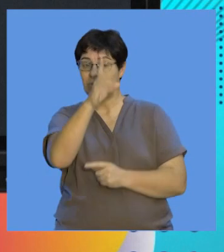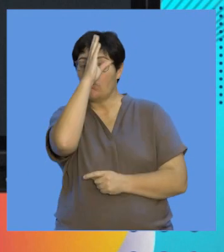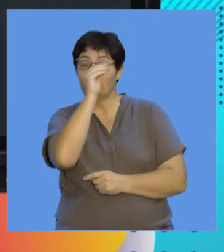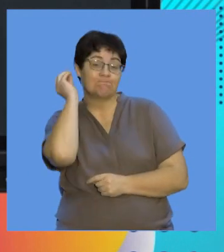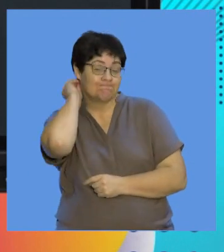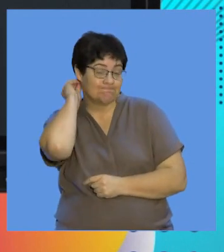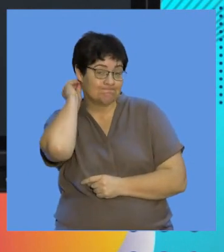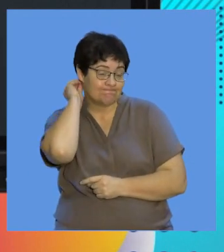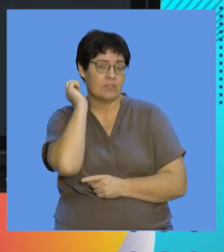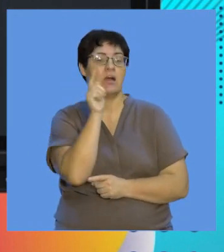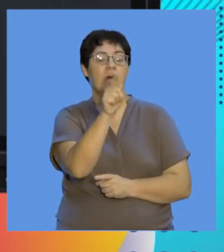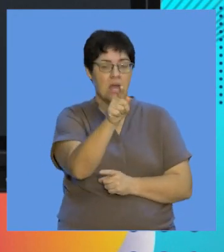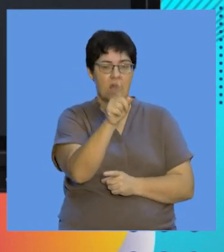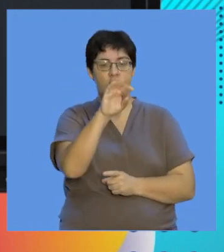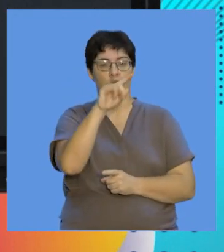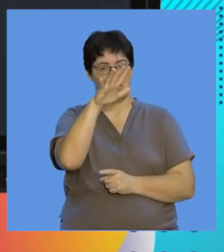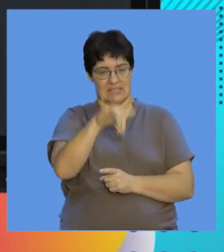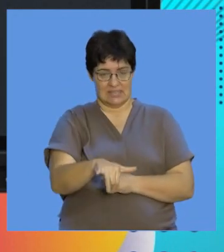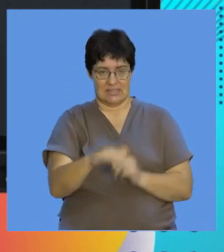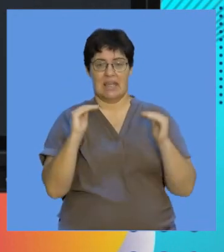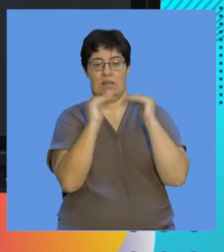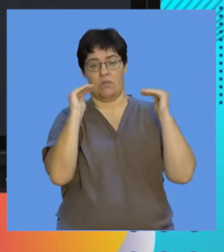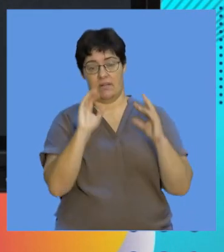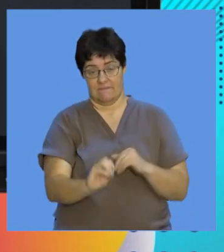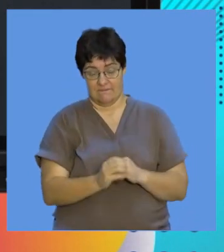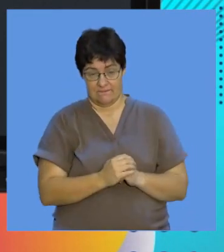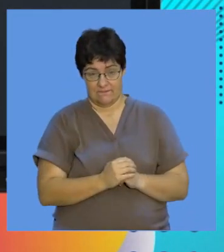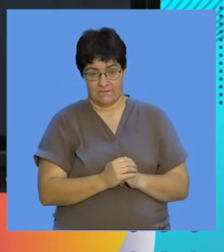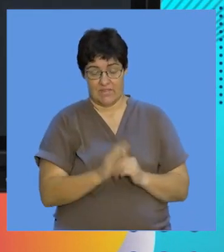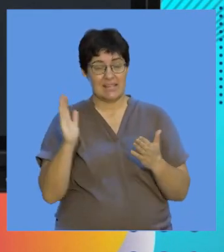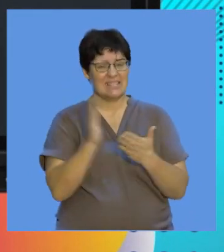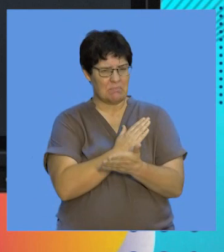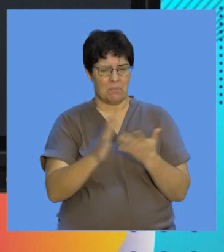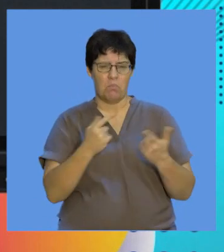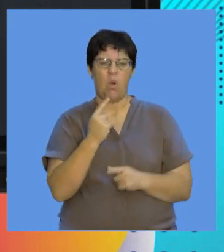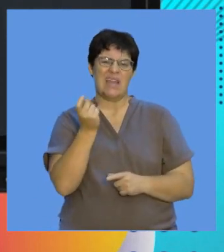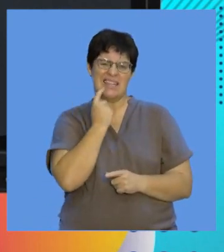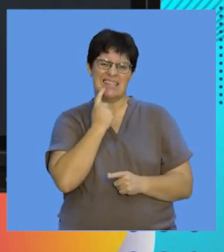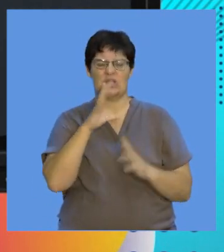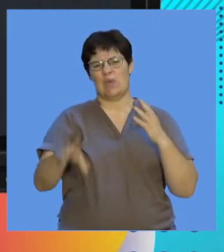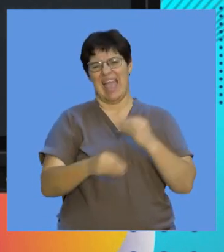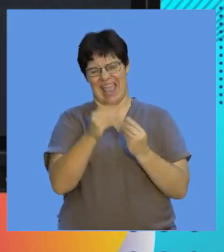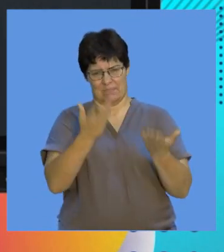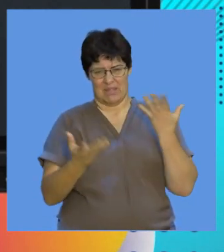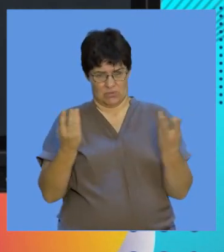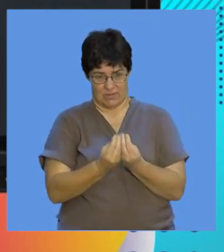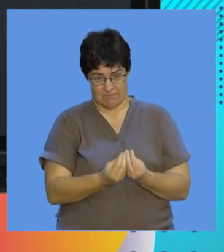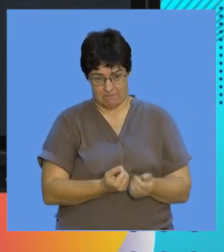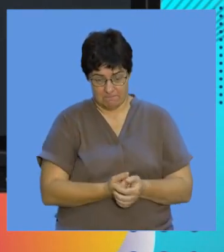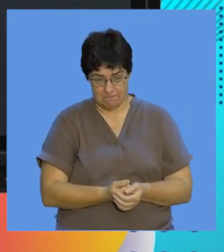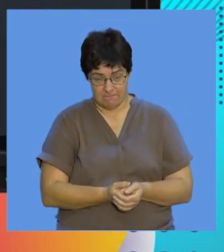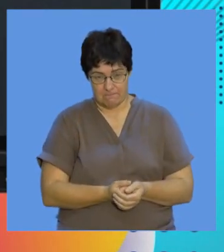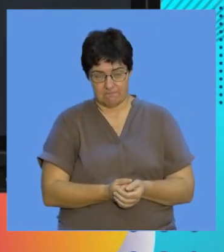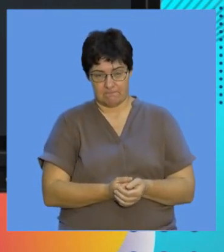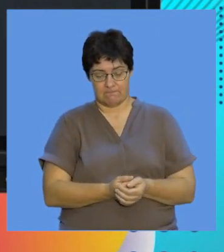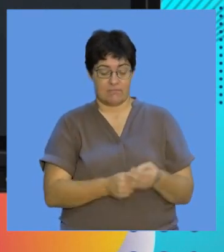that their velocities are equal. So sometimes it's just easier to add their masses together. The other option,